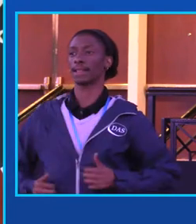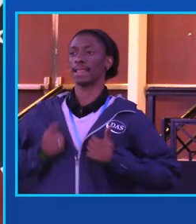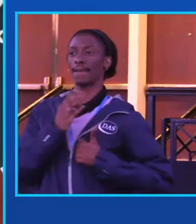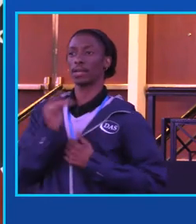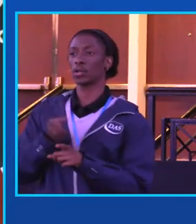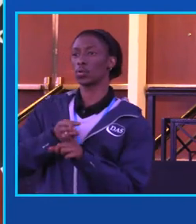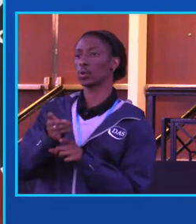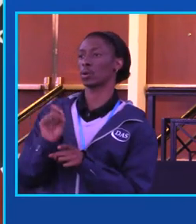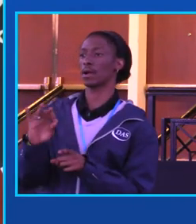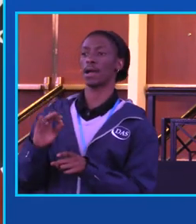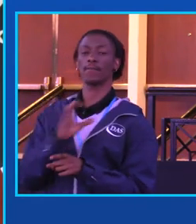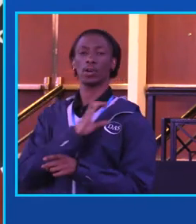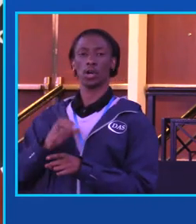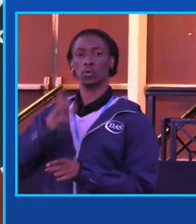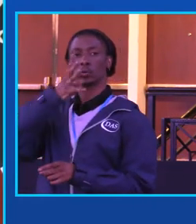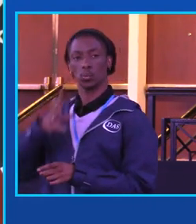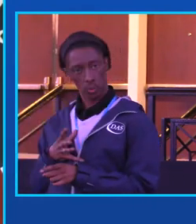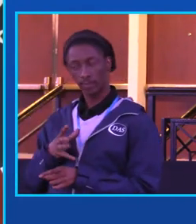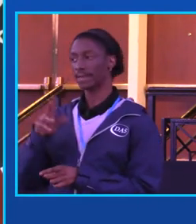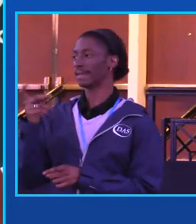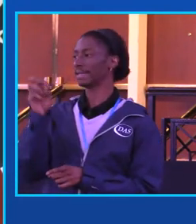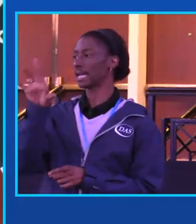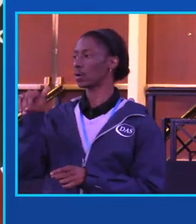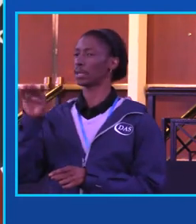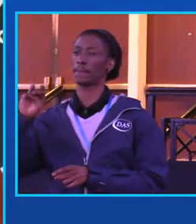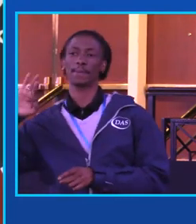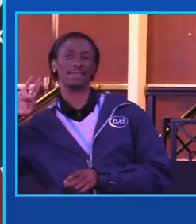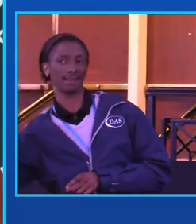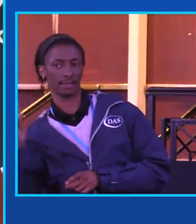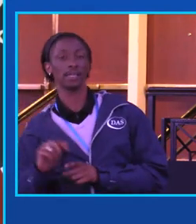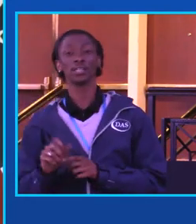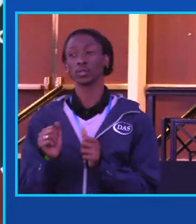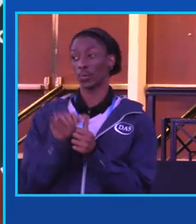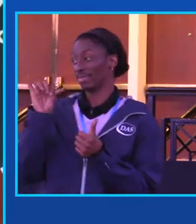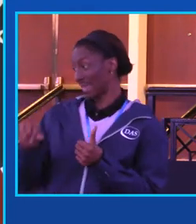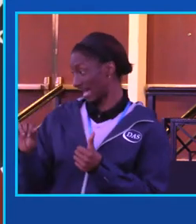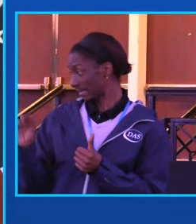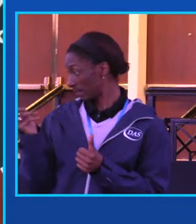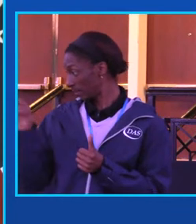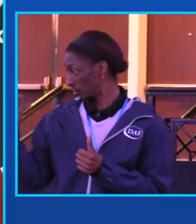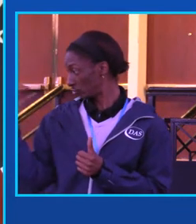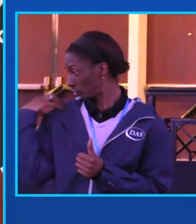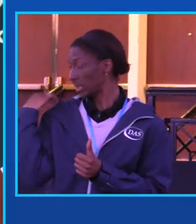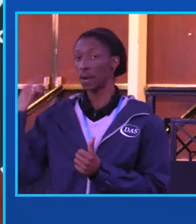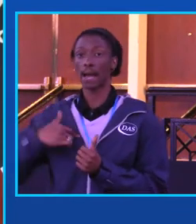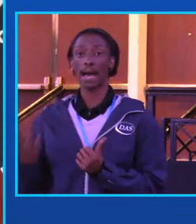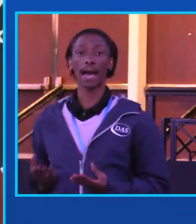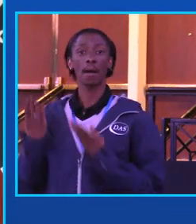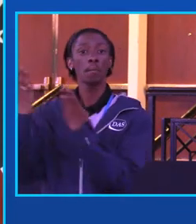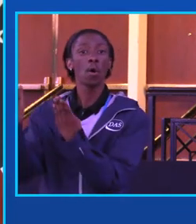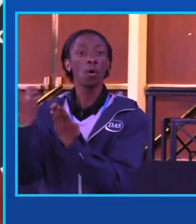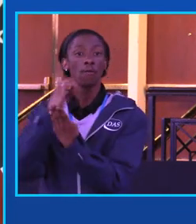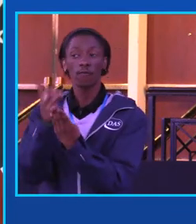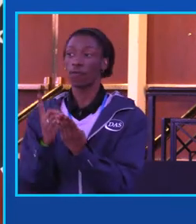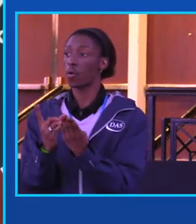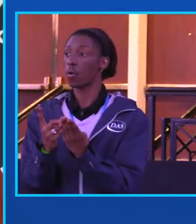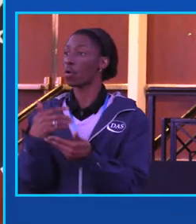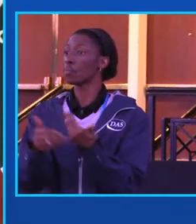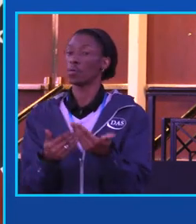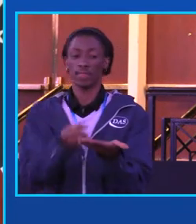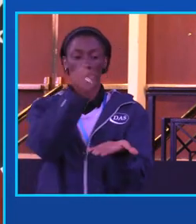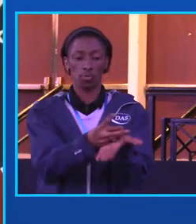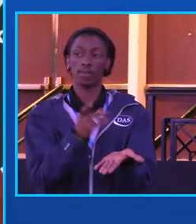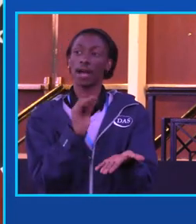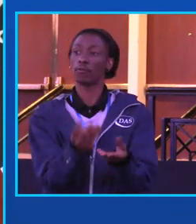career of Congresswoman Carrie Meek. With that, Mr. Chair, I make a motion to move the approval of